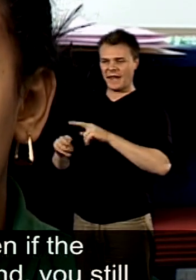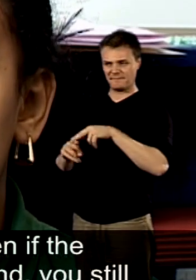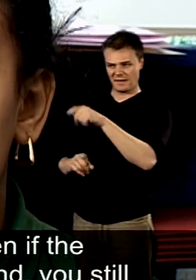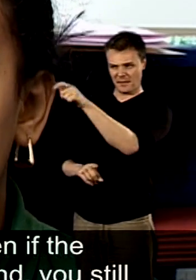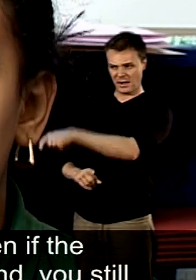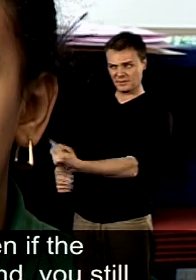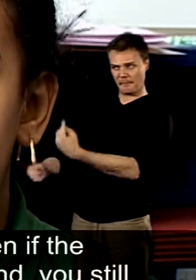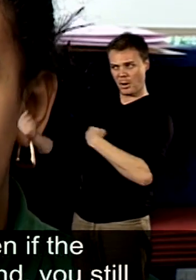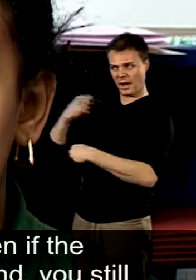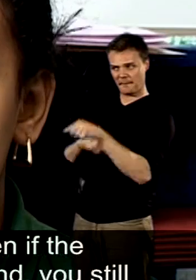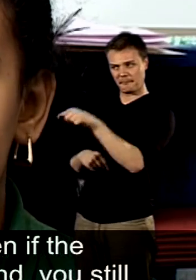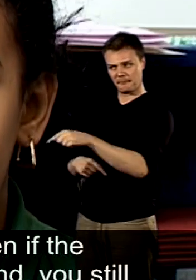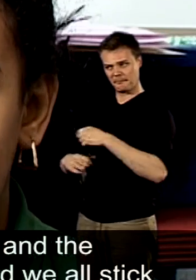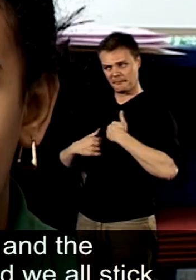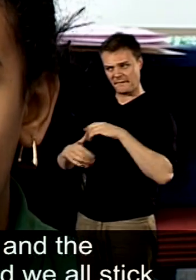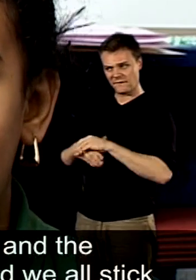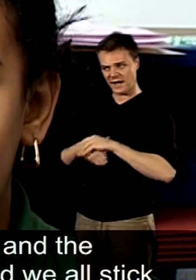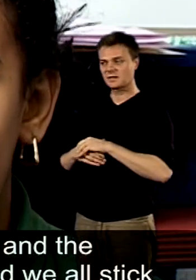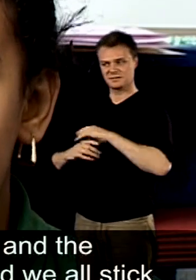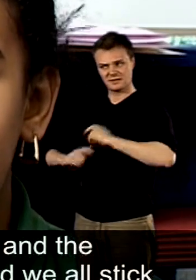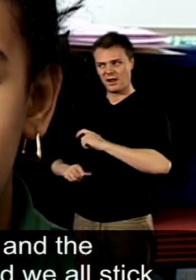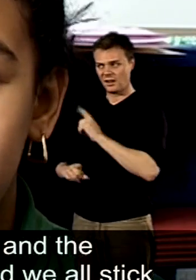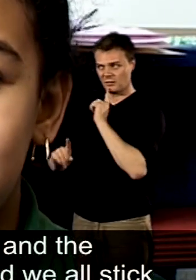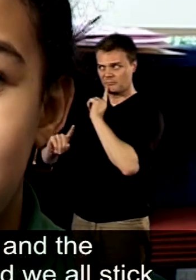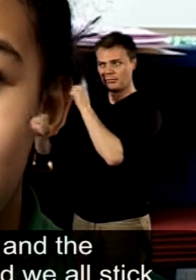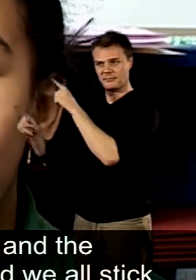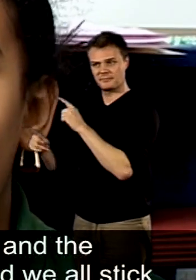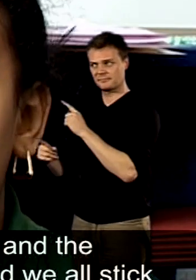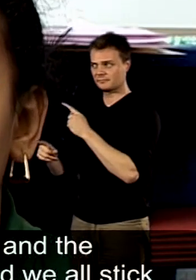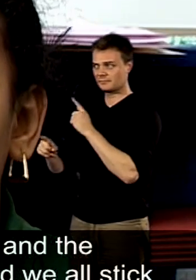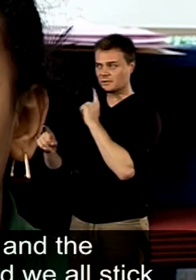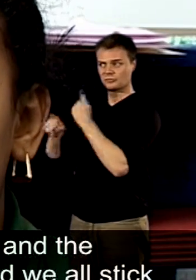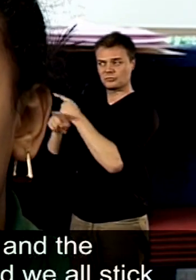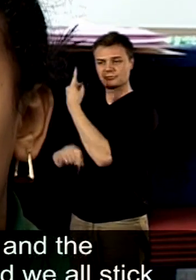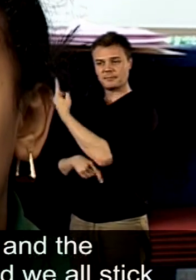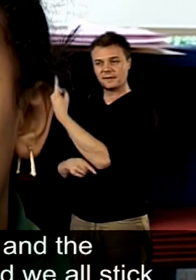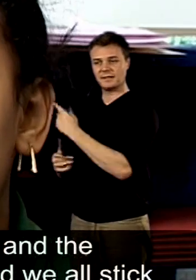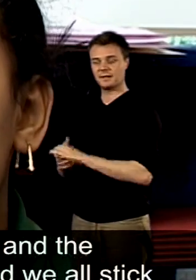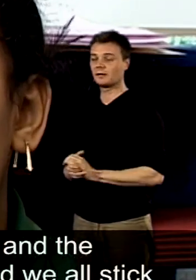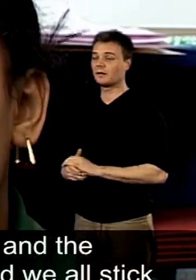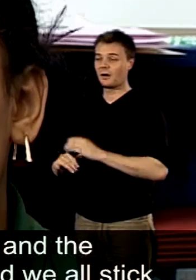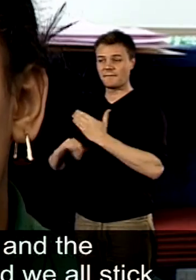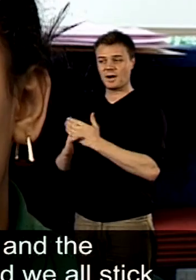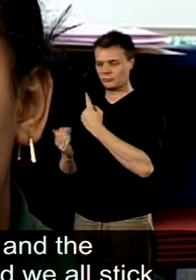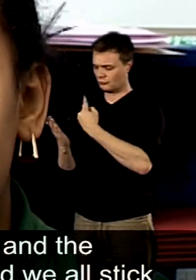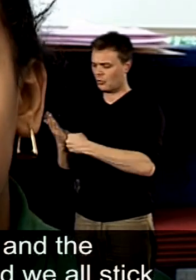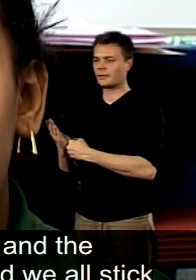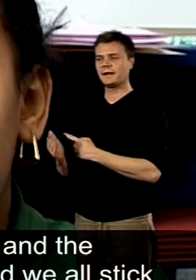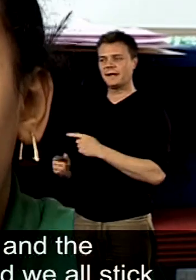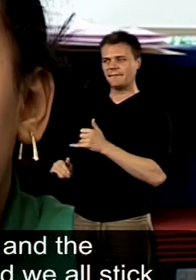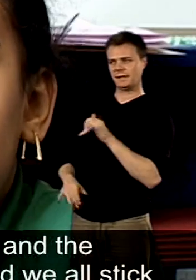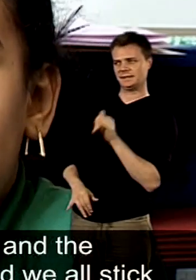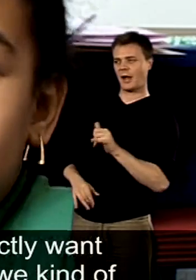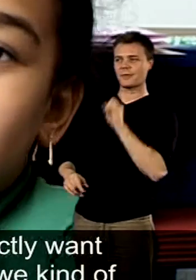the person who's bullying you is a friend, you still have to come and talk to someone. And the final one is, if in doubt, shout out. And